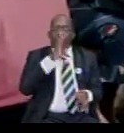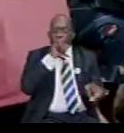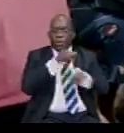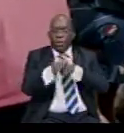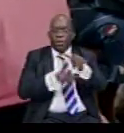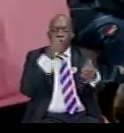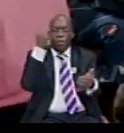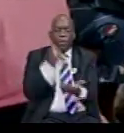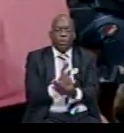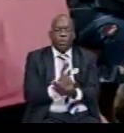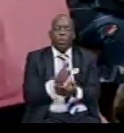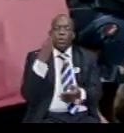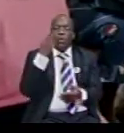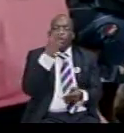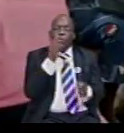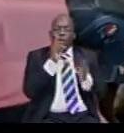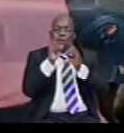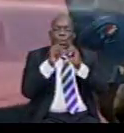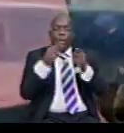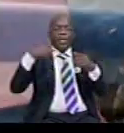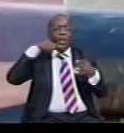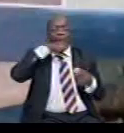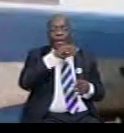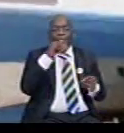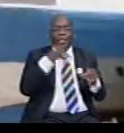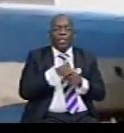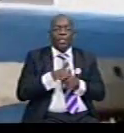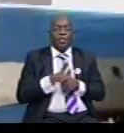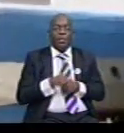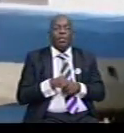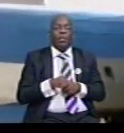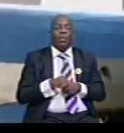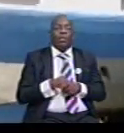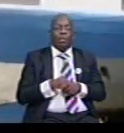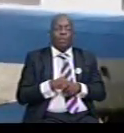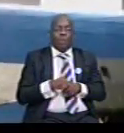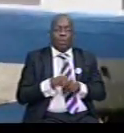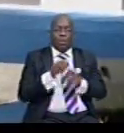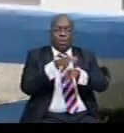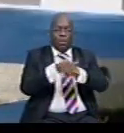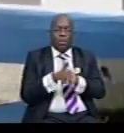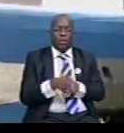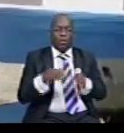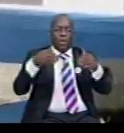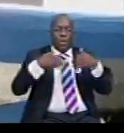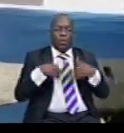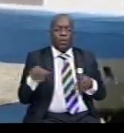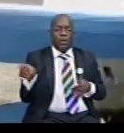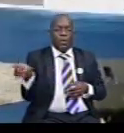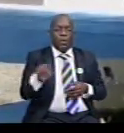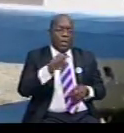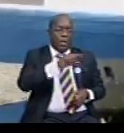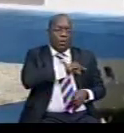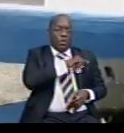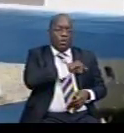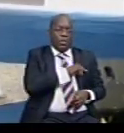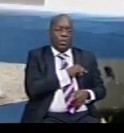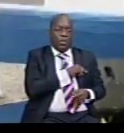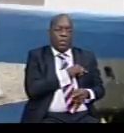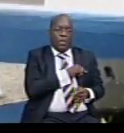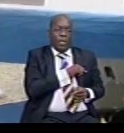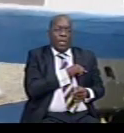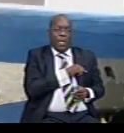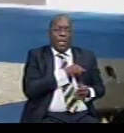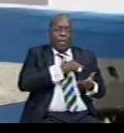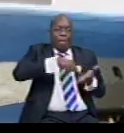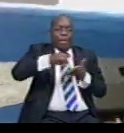hypocrisy, having their conscience seared with a hot iron.